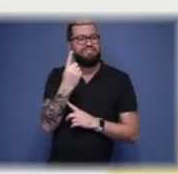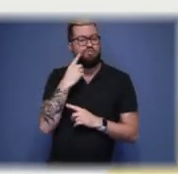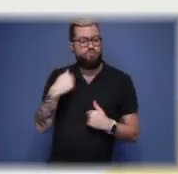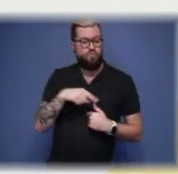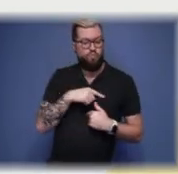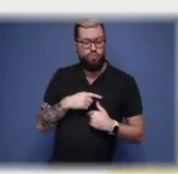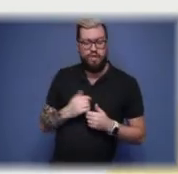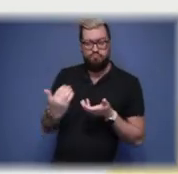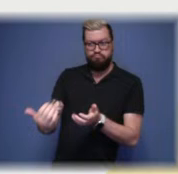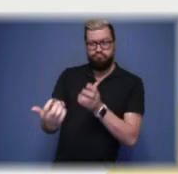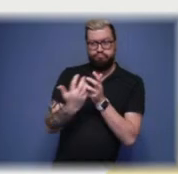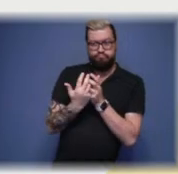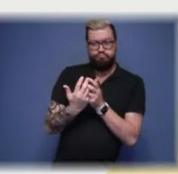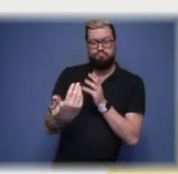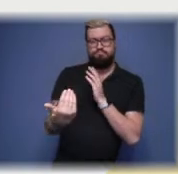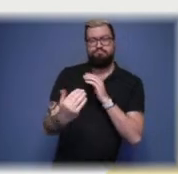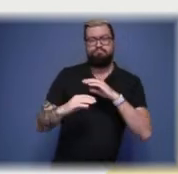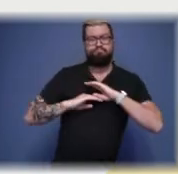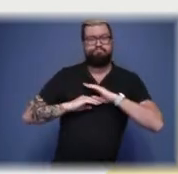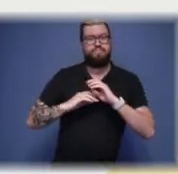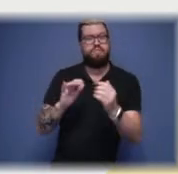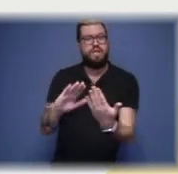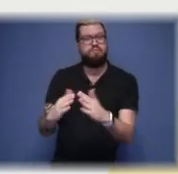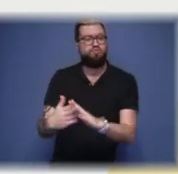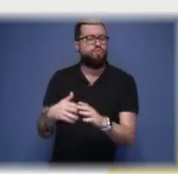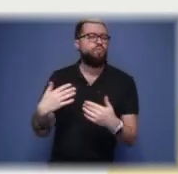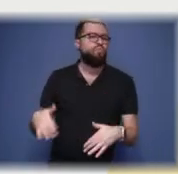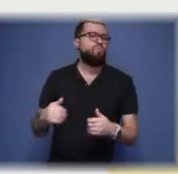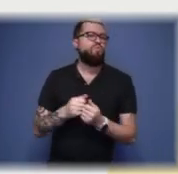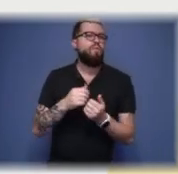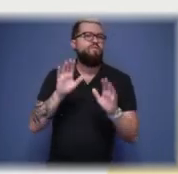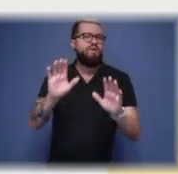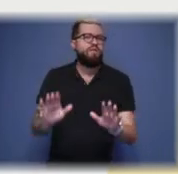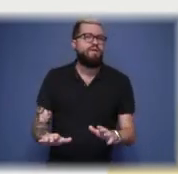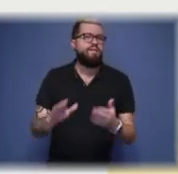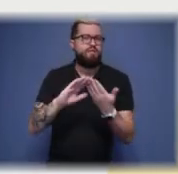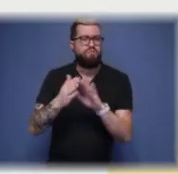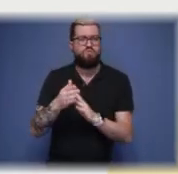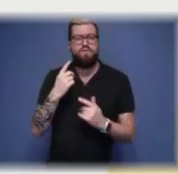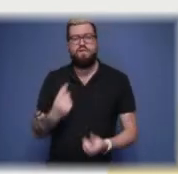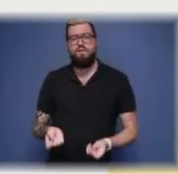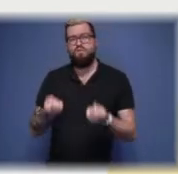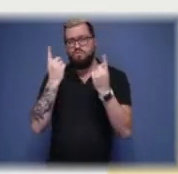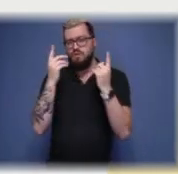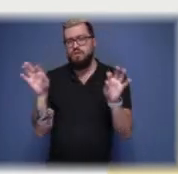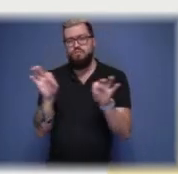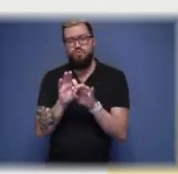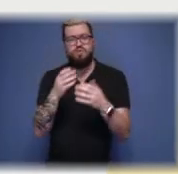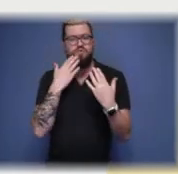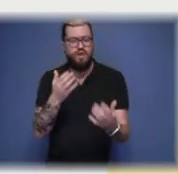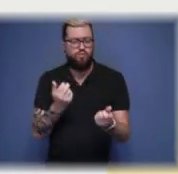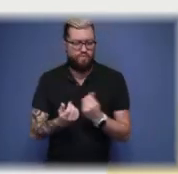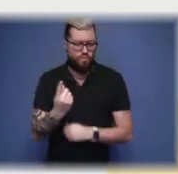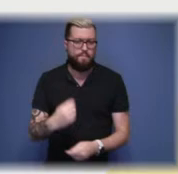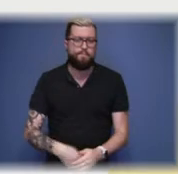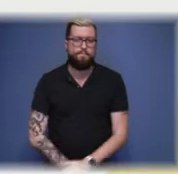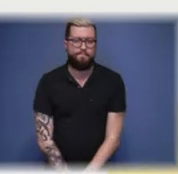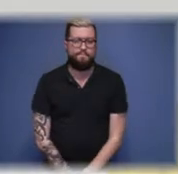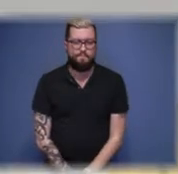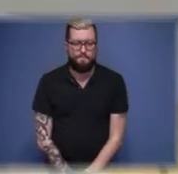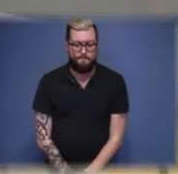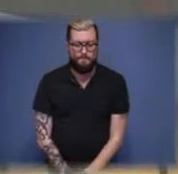that supports us, and we have a fantastic community that understands how important this is. So thank you, everyone.